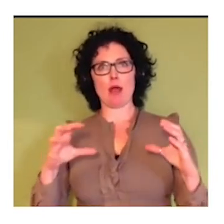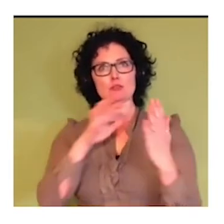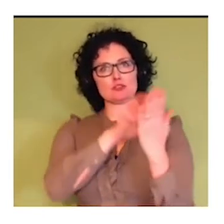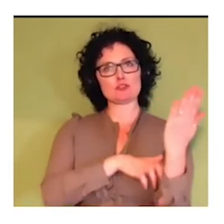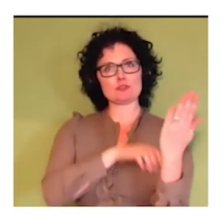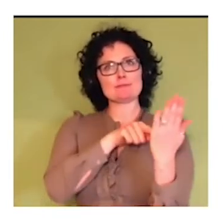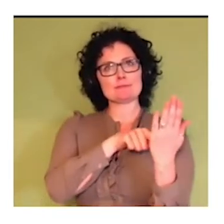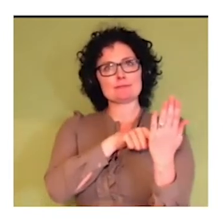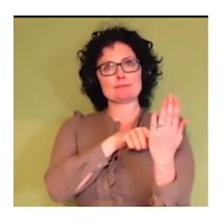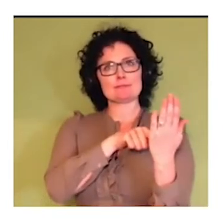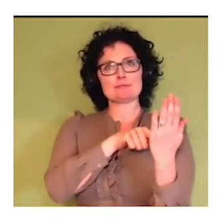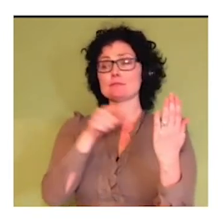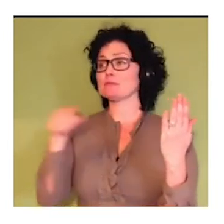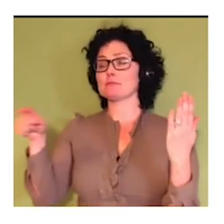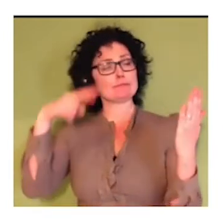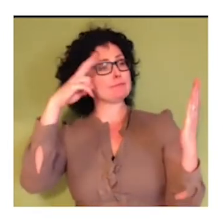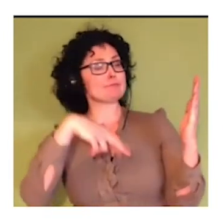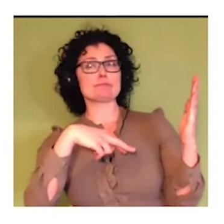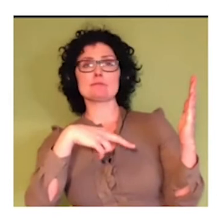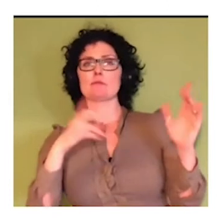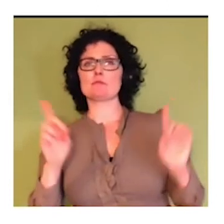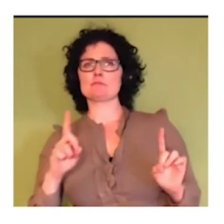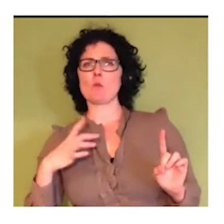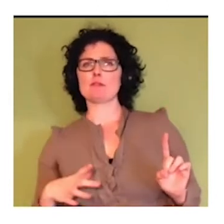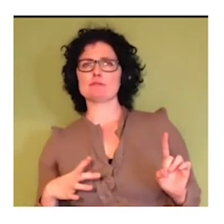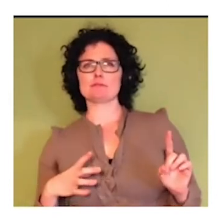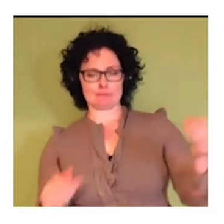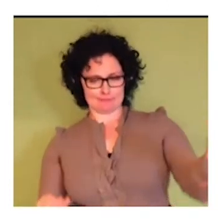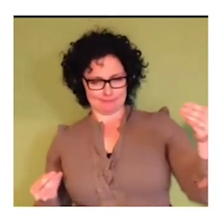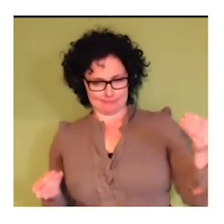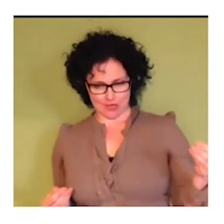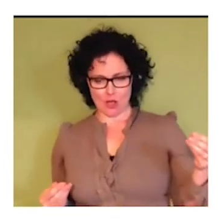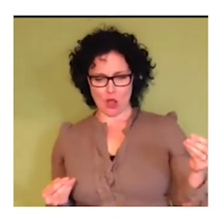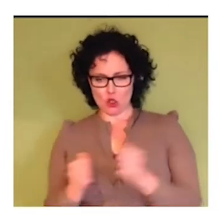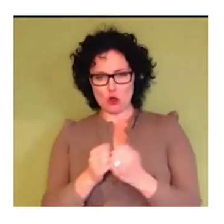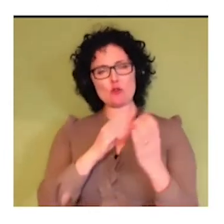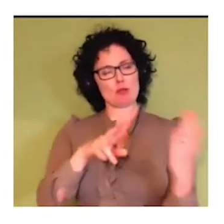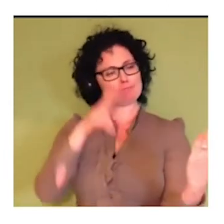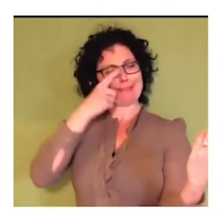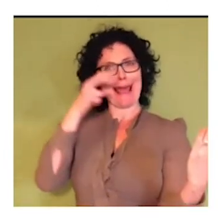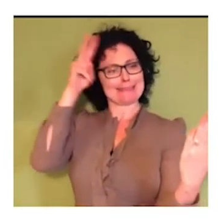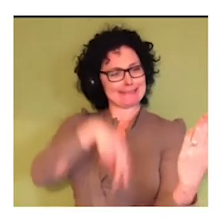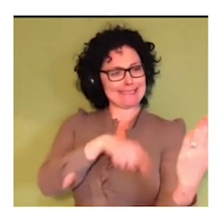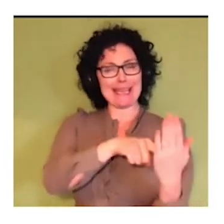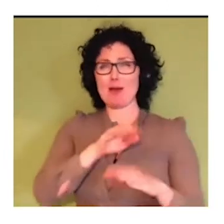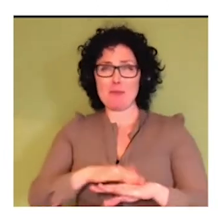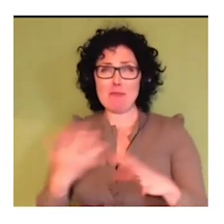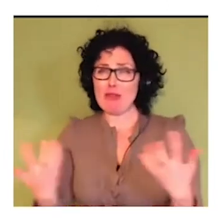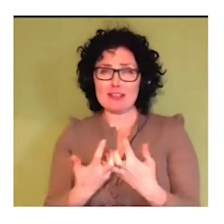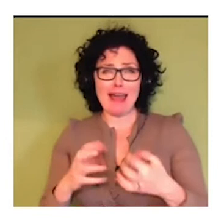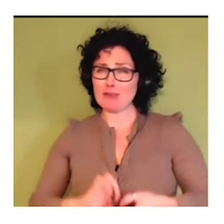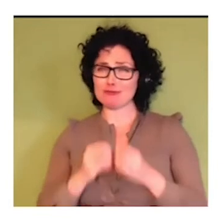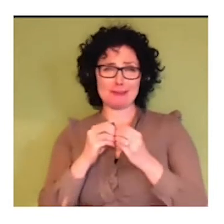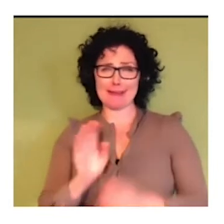user only really cares that he's got his document in large print. He doesn't really care how you get there. But it's